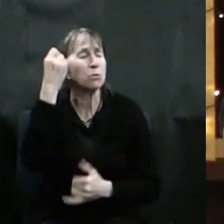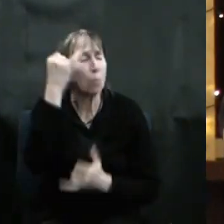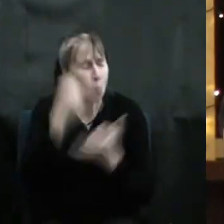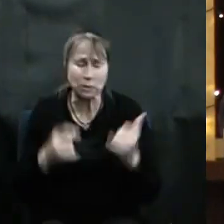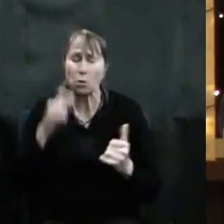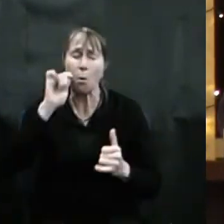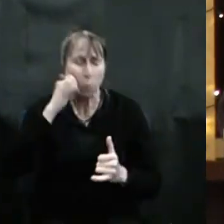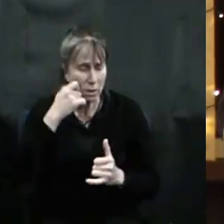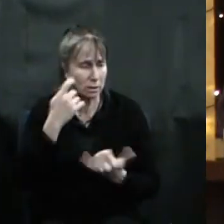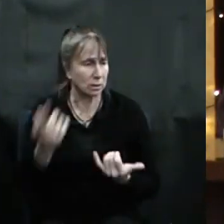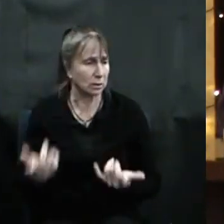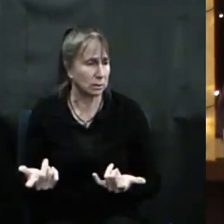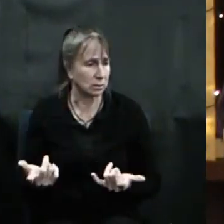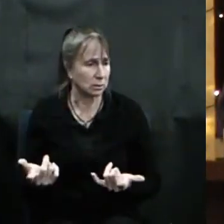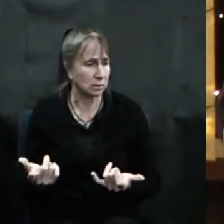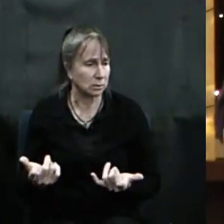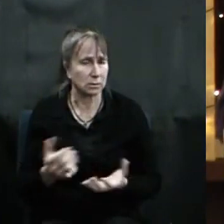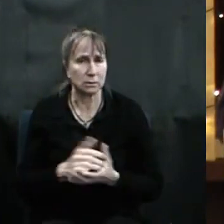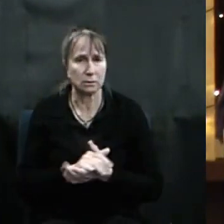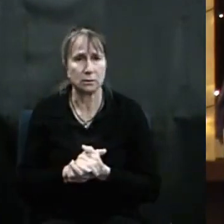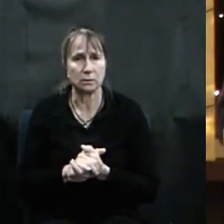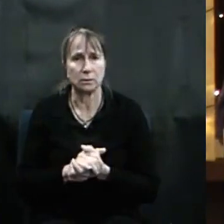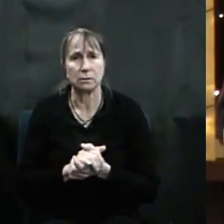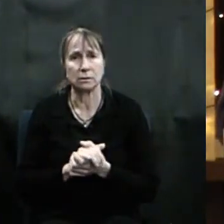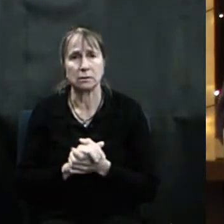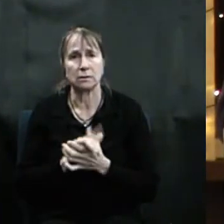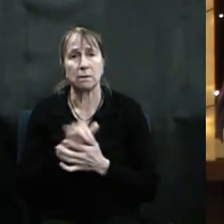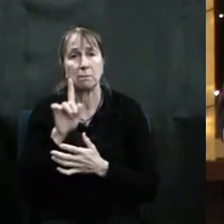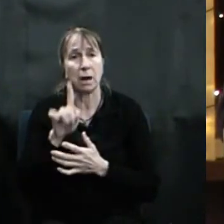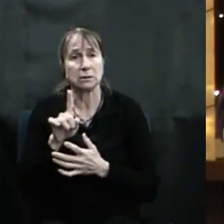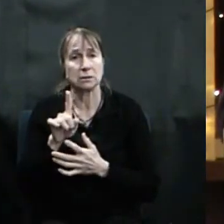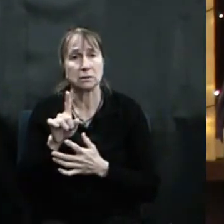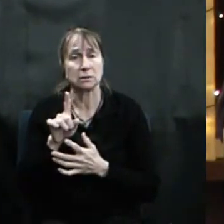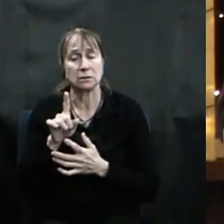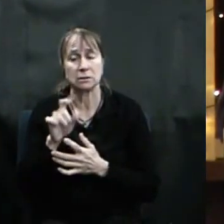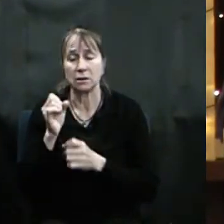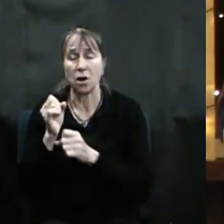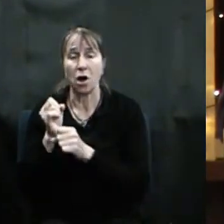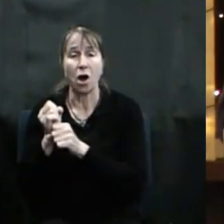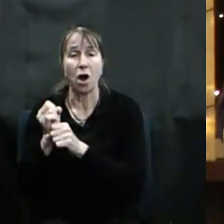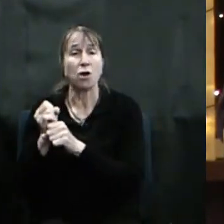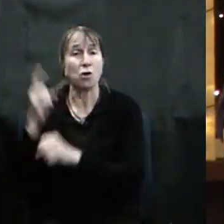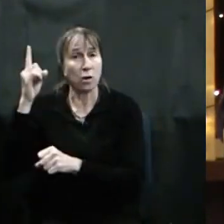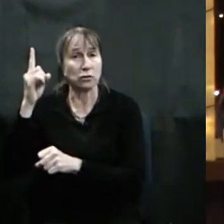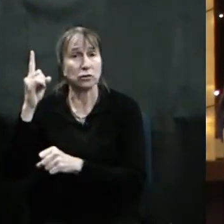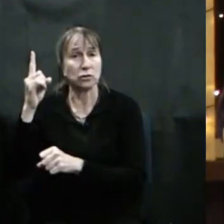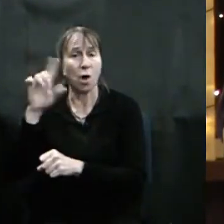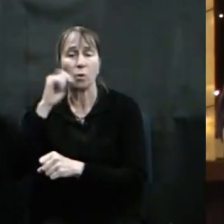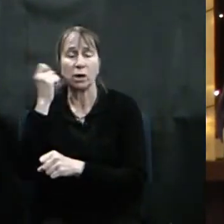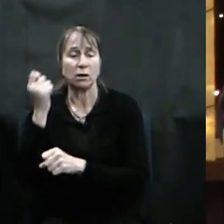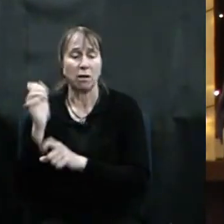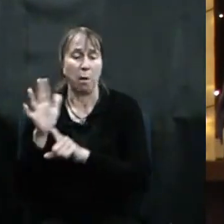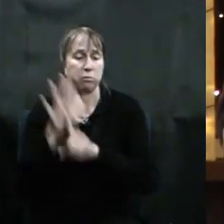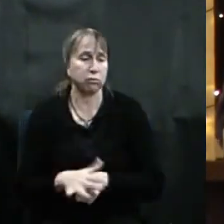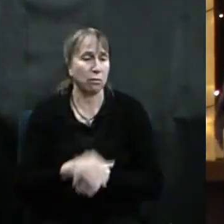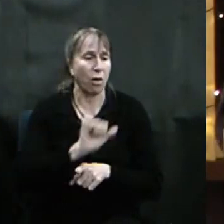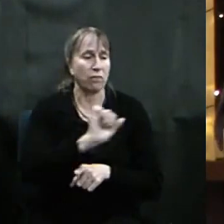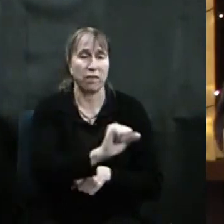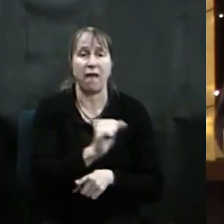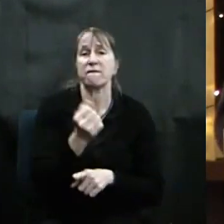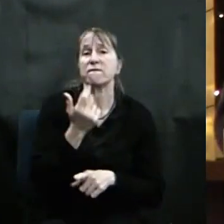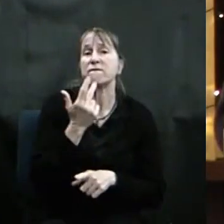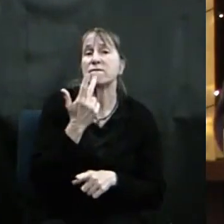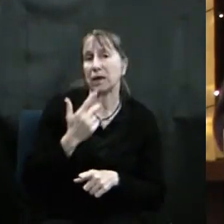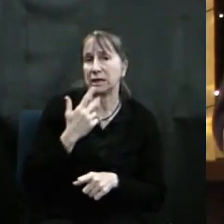than these. But the reality of God shatters sham optimism. Have a look at verse